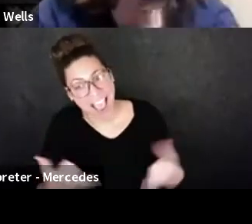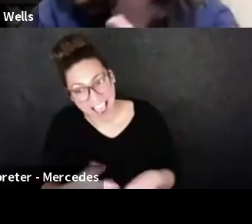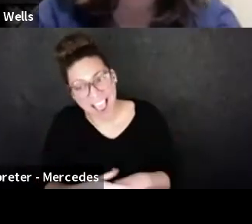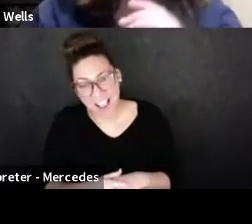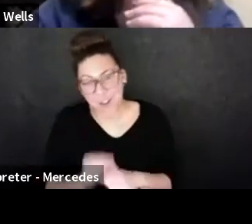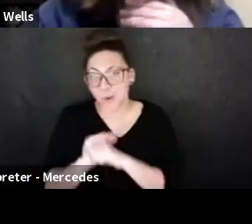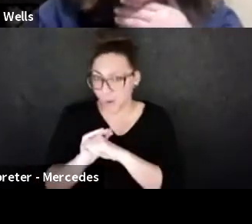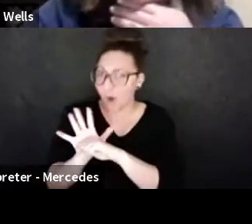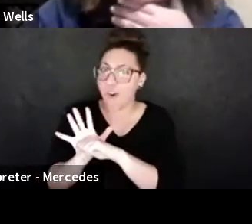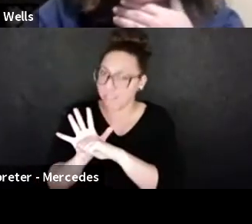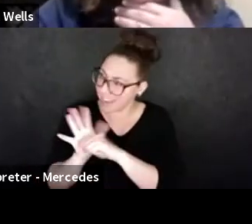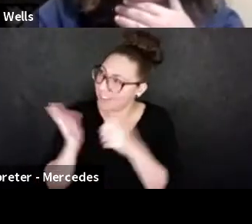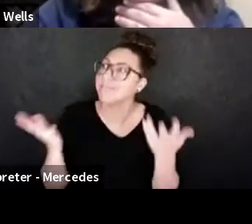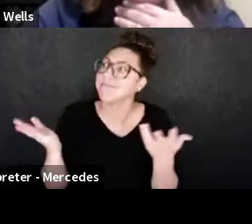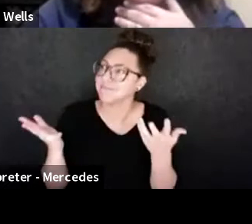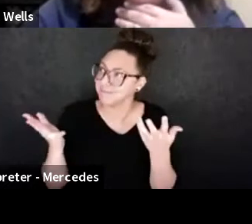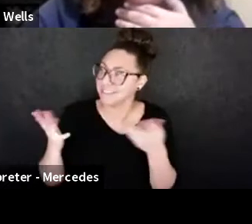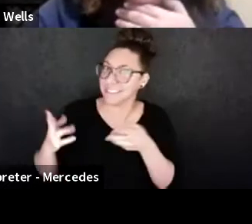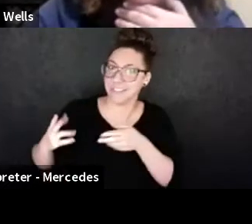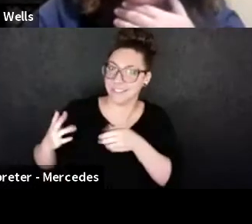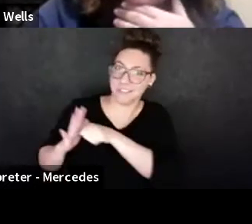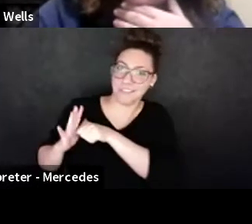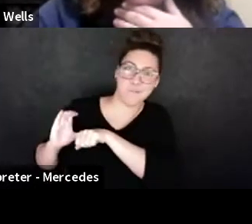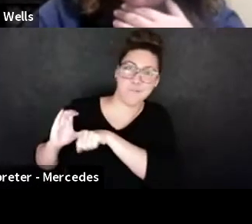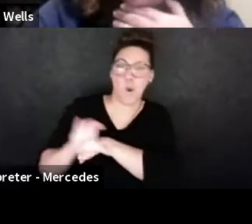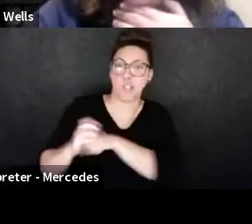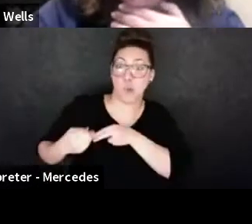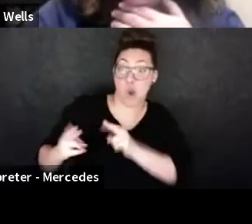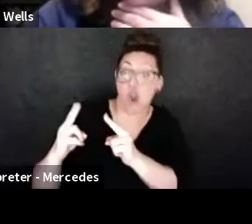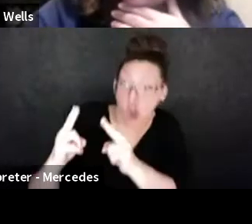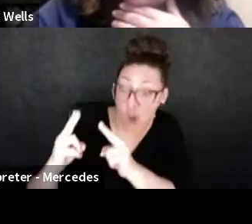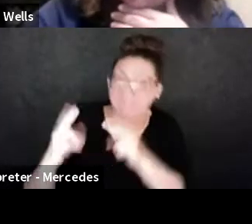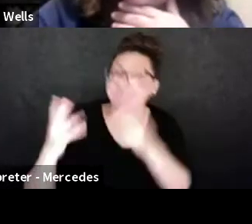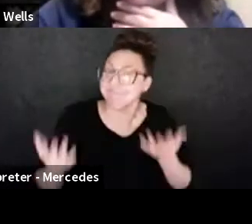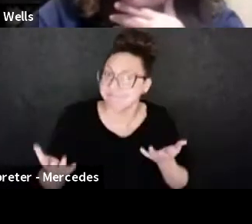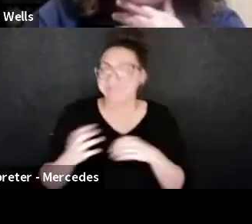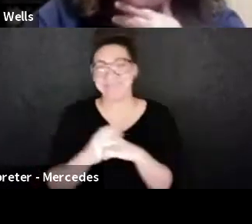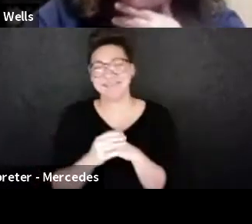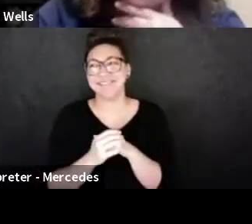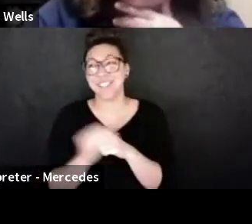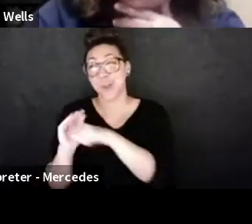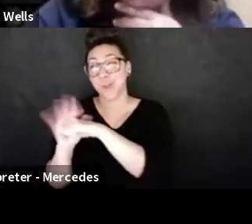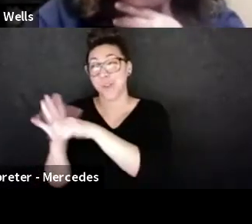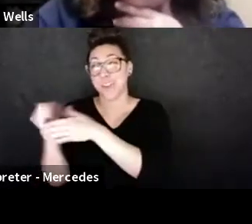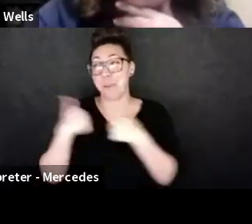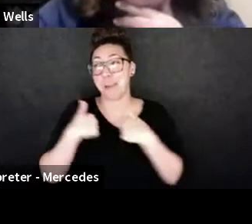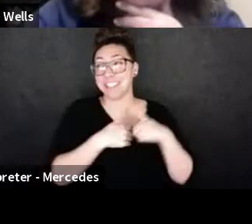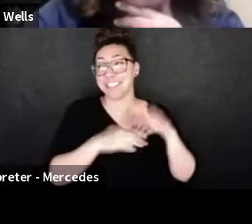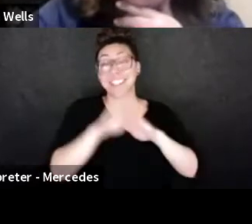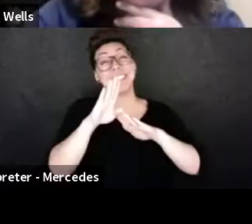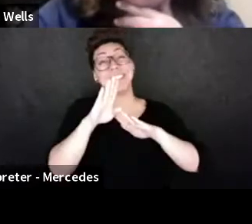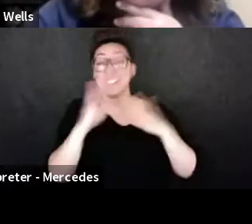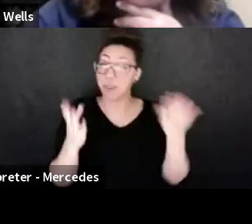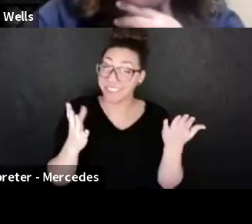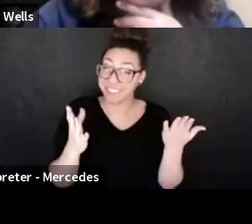COVID certainly expedited us to create something like this. So if there's some silver lining there, I'm sure we're all